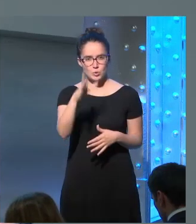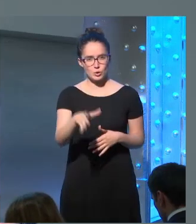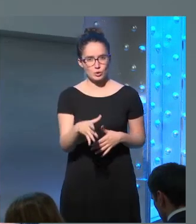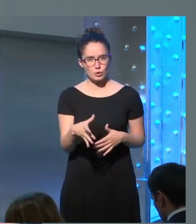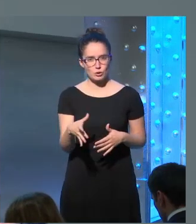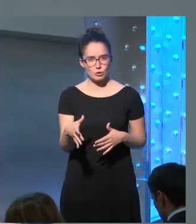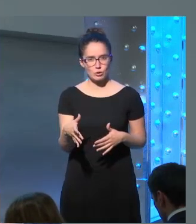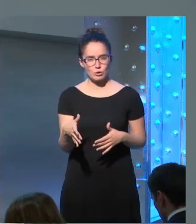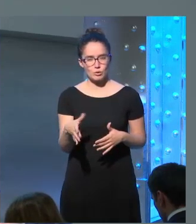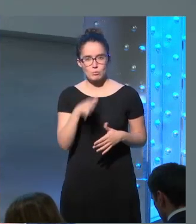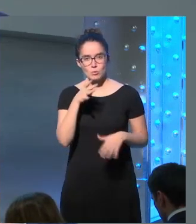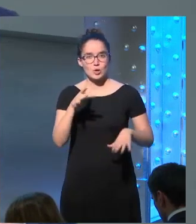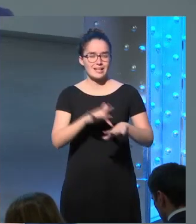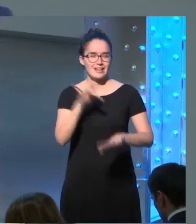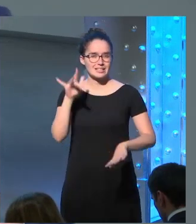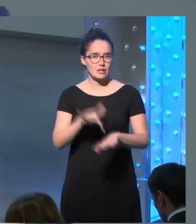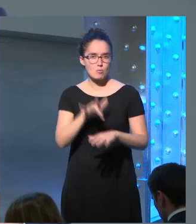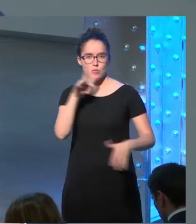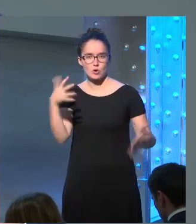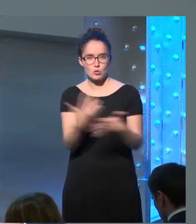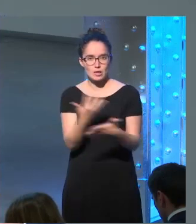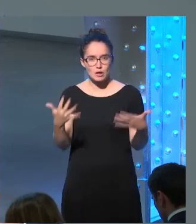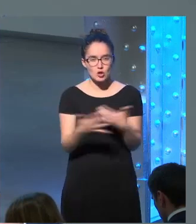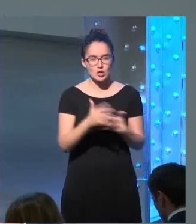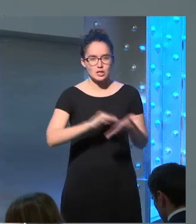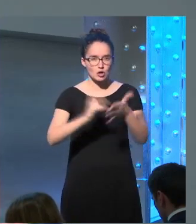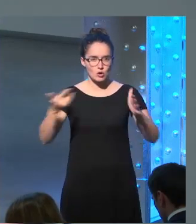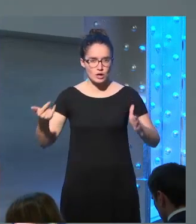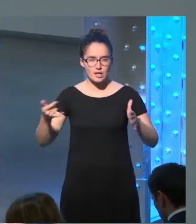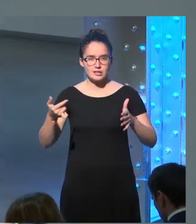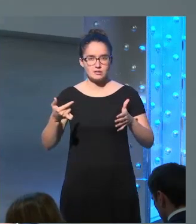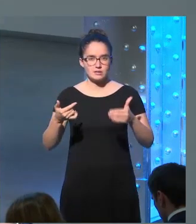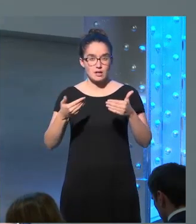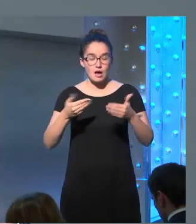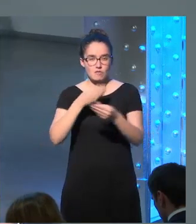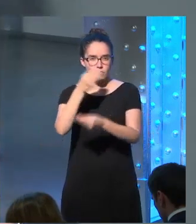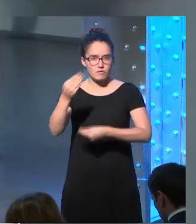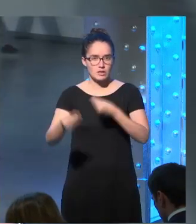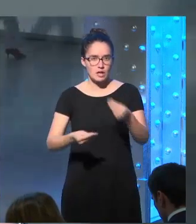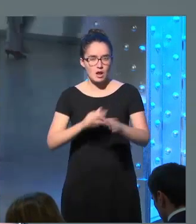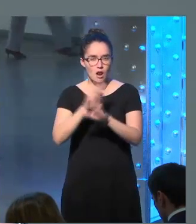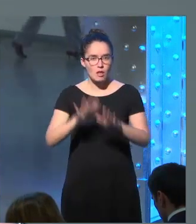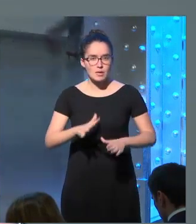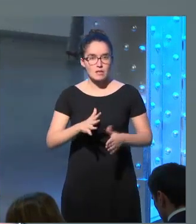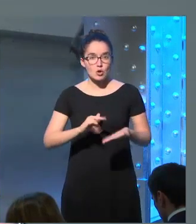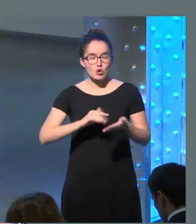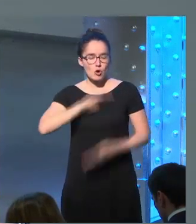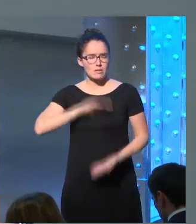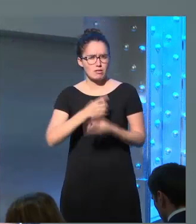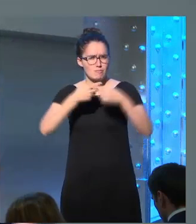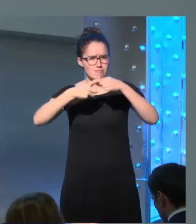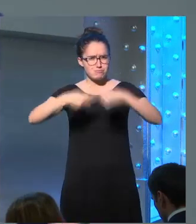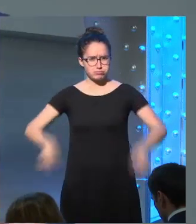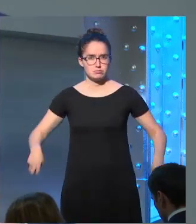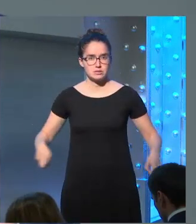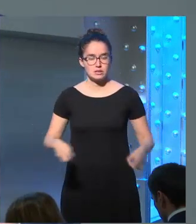thanks or due to digitalization, to the combination of different technologies that will turn those